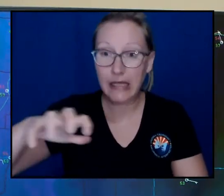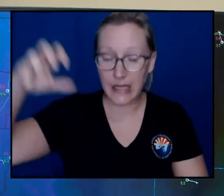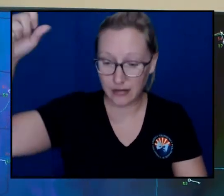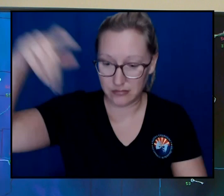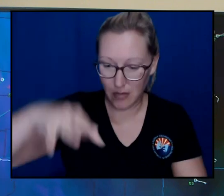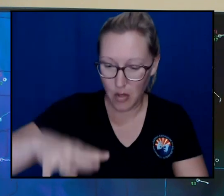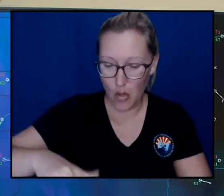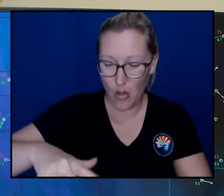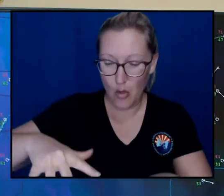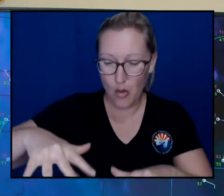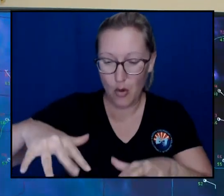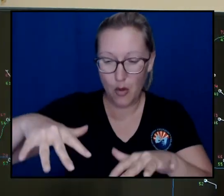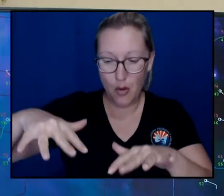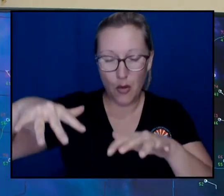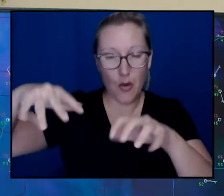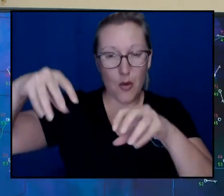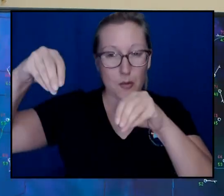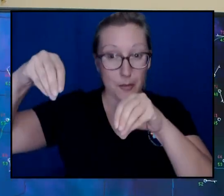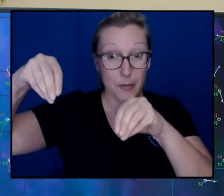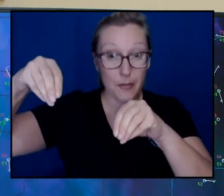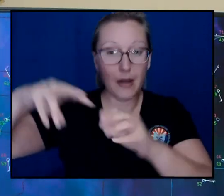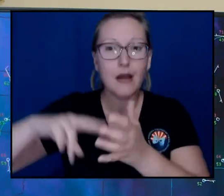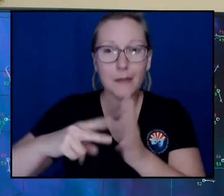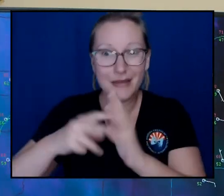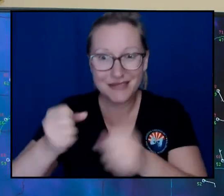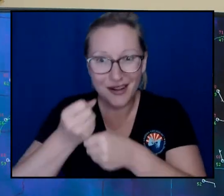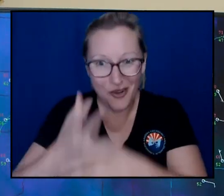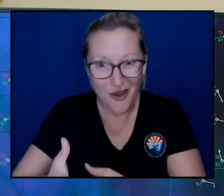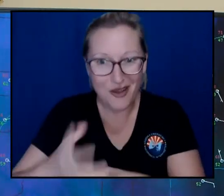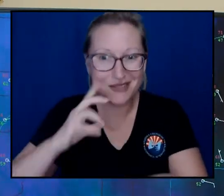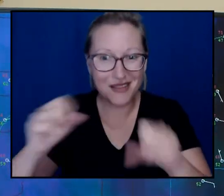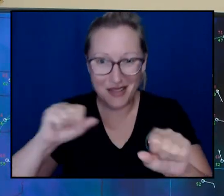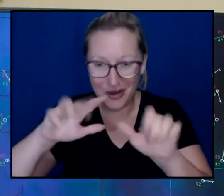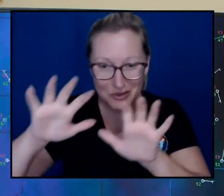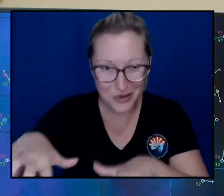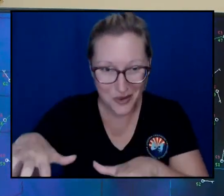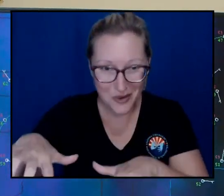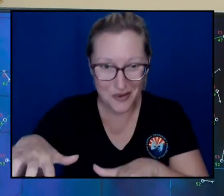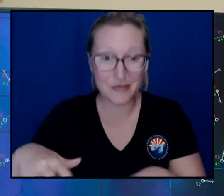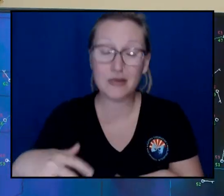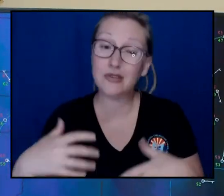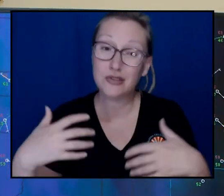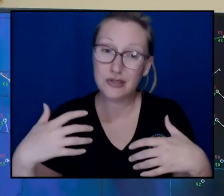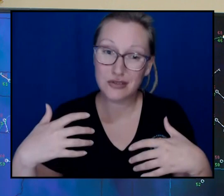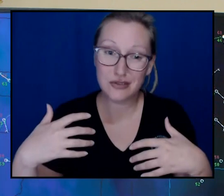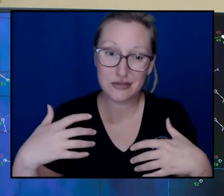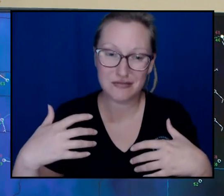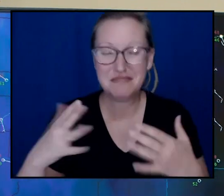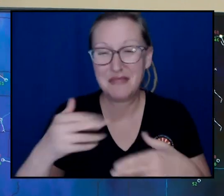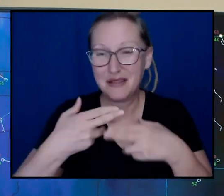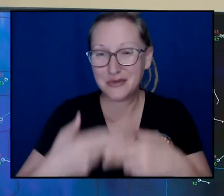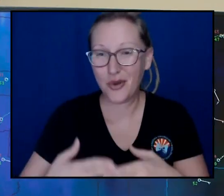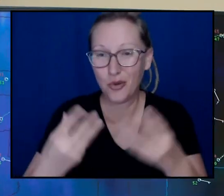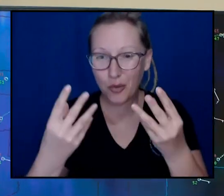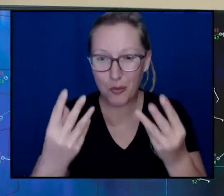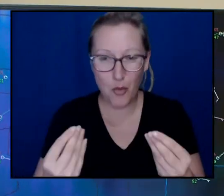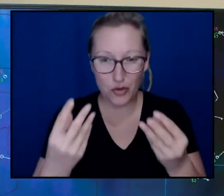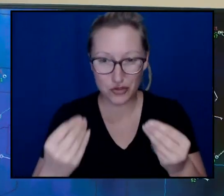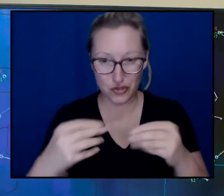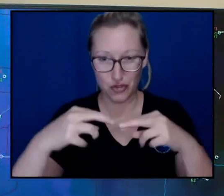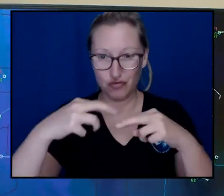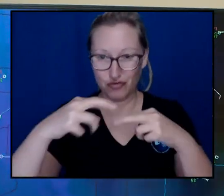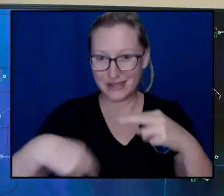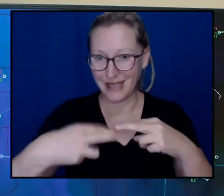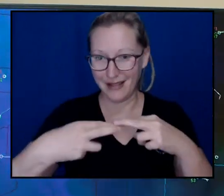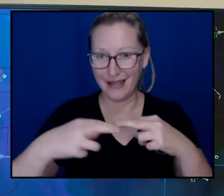looking like it's dry out here, we can still see some modest development by moisture recycling, and that's kind of what we're going to be